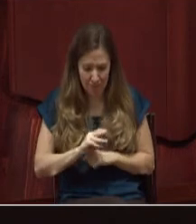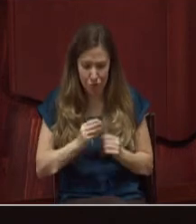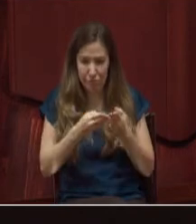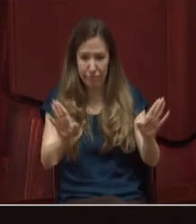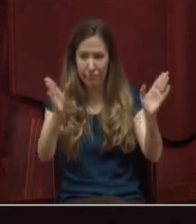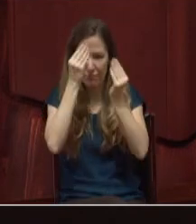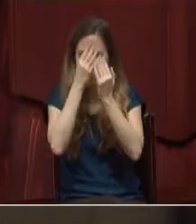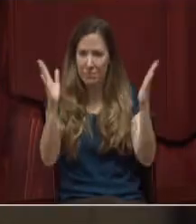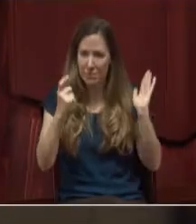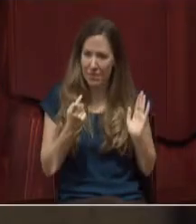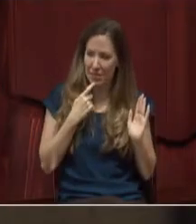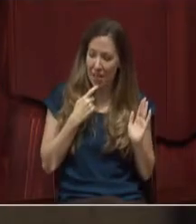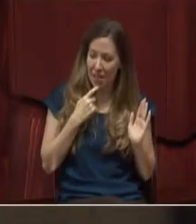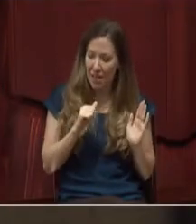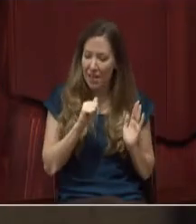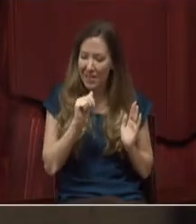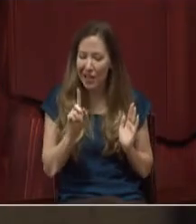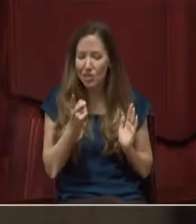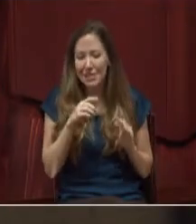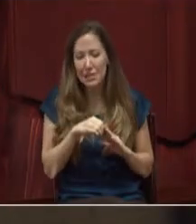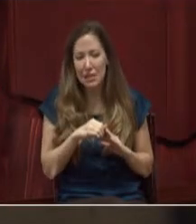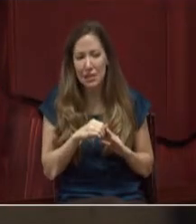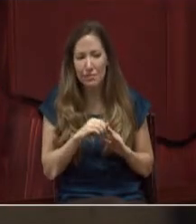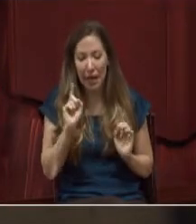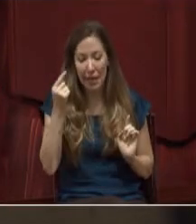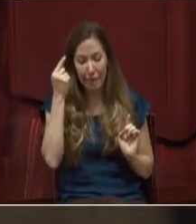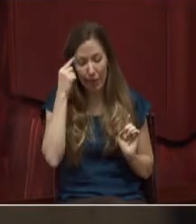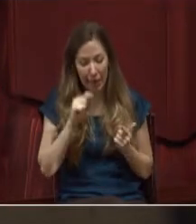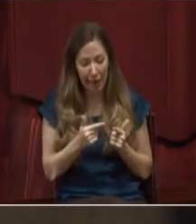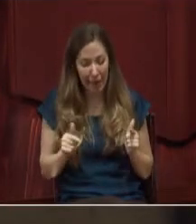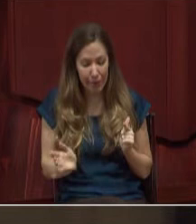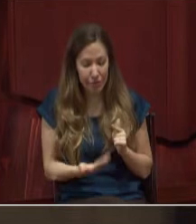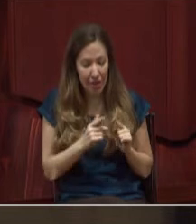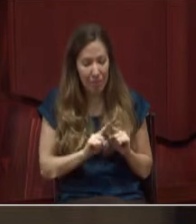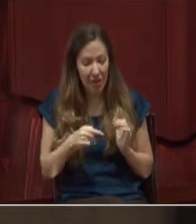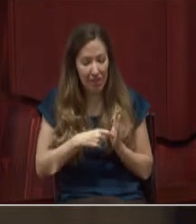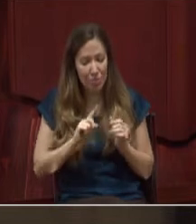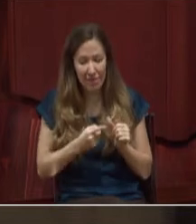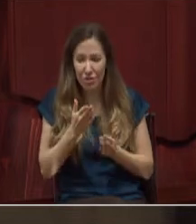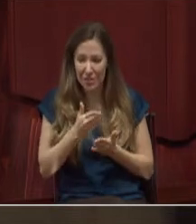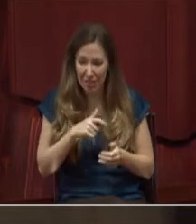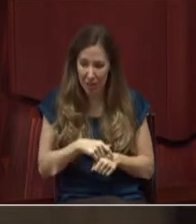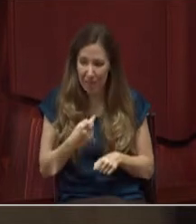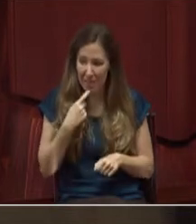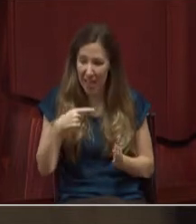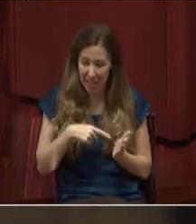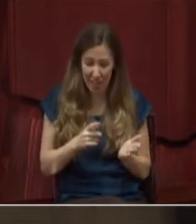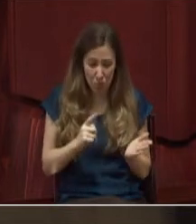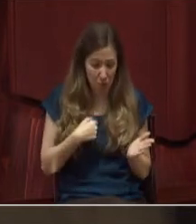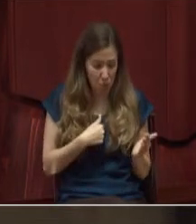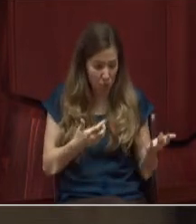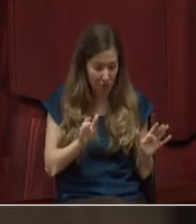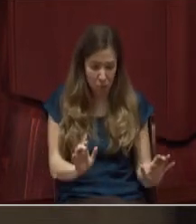sort of boilerplate bureaucracy's language, but specifically laid out, this is how we see our policy here. This is where we want to go there. And